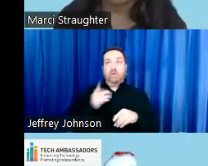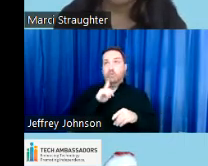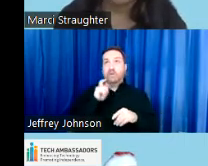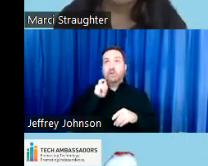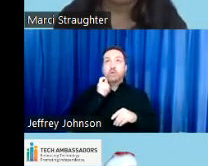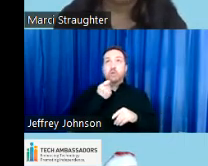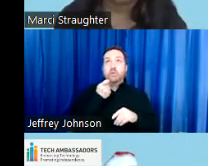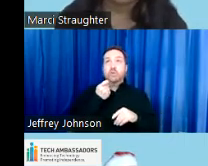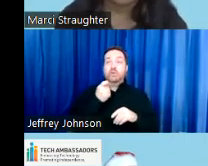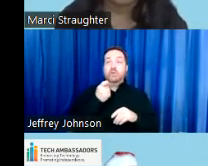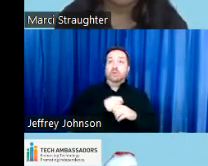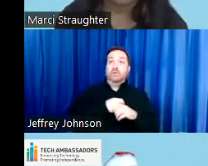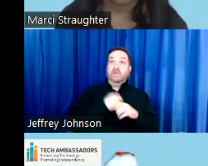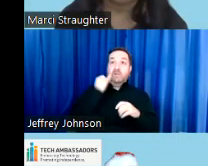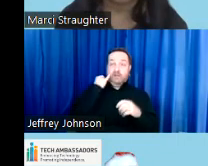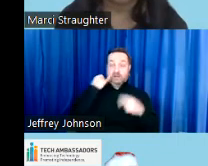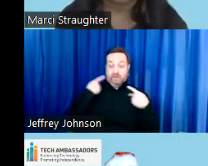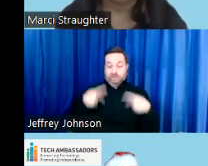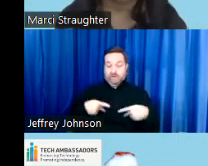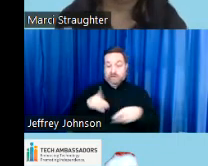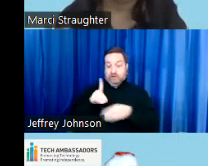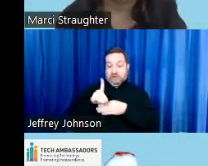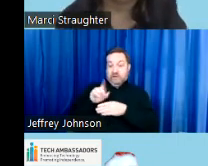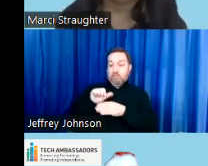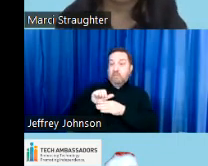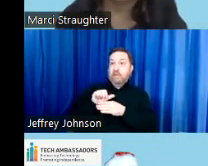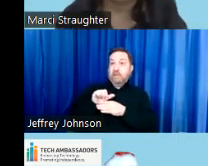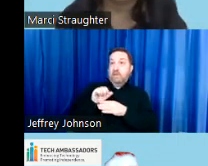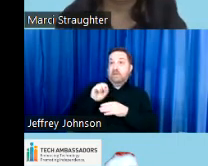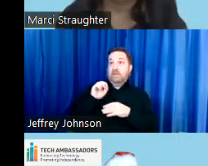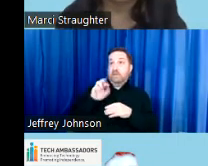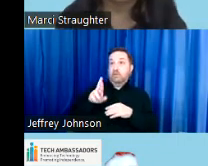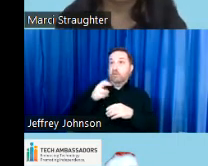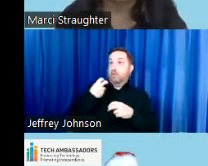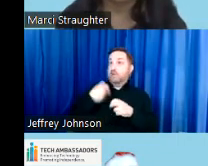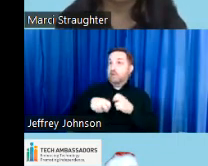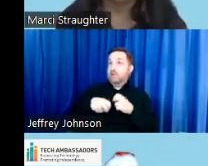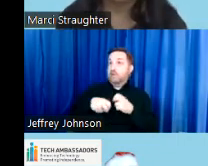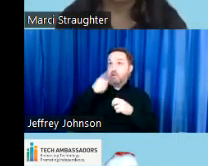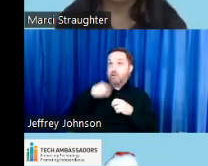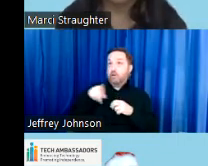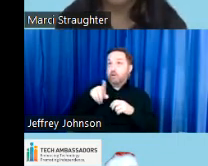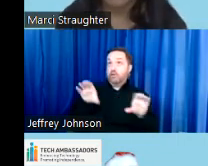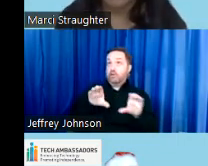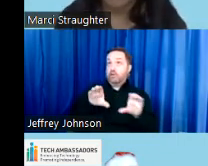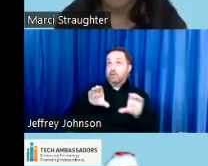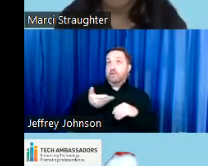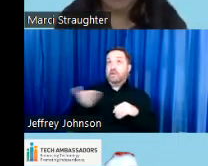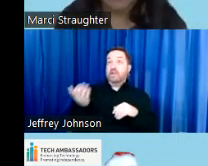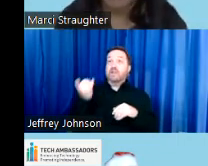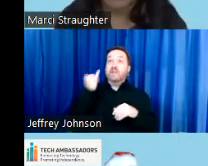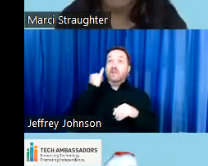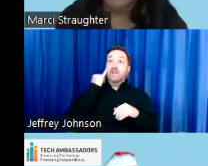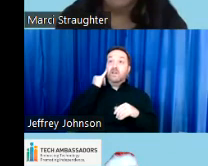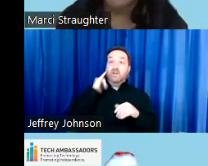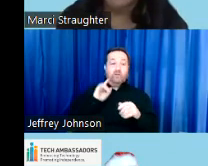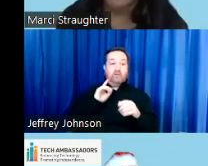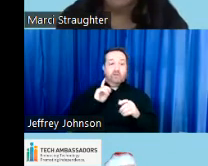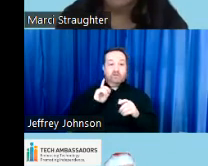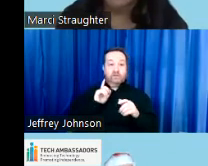if you have a physical disability or it's hard for you to do things or get to the door right